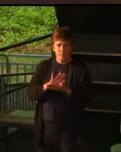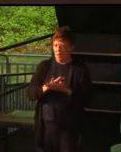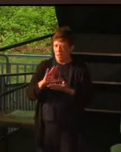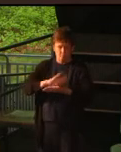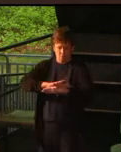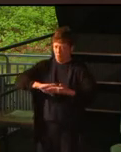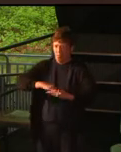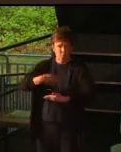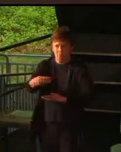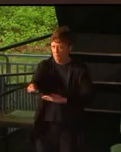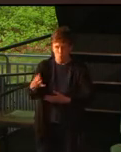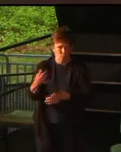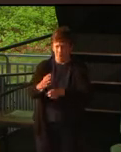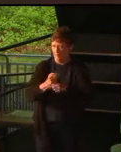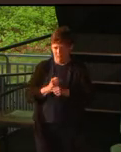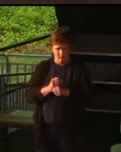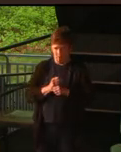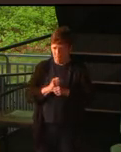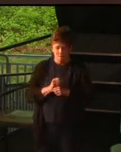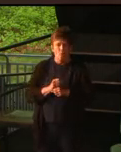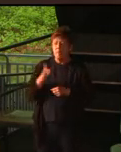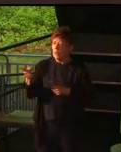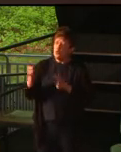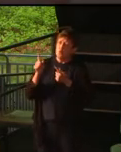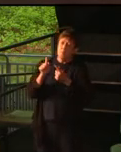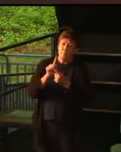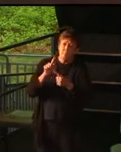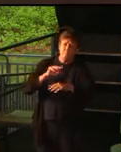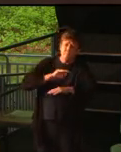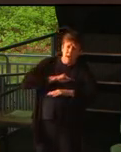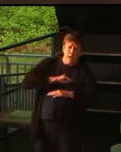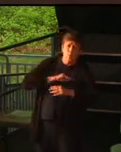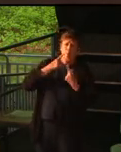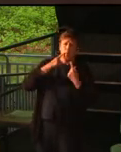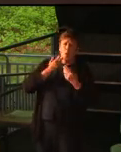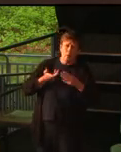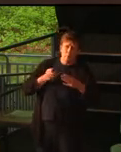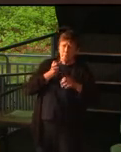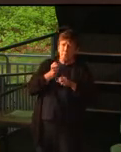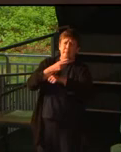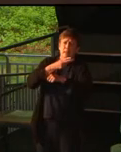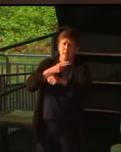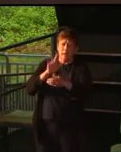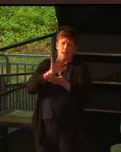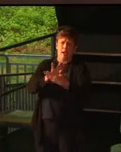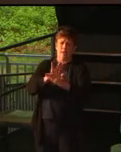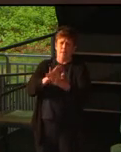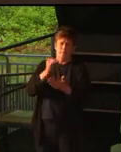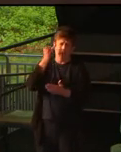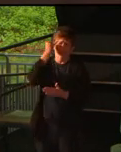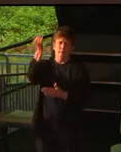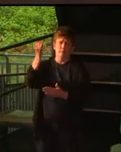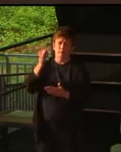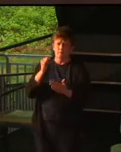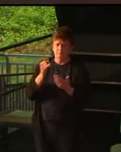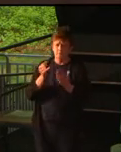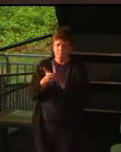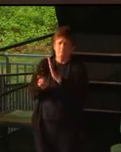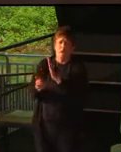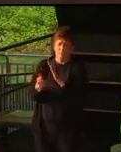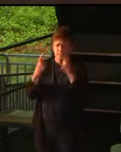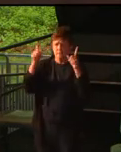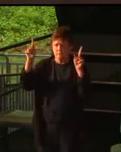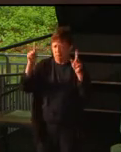receive, or that you've met or exceeded some academic notion of competency. It isn't this